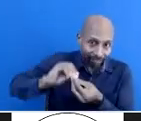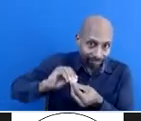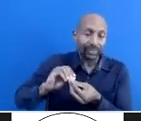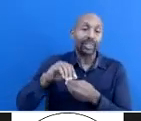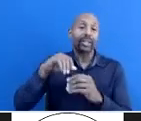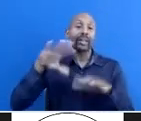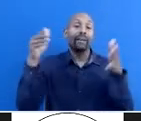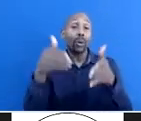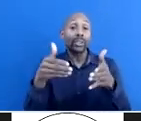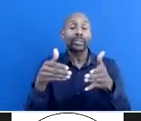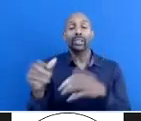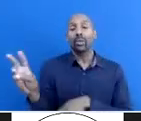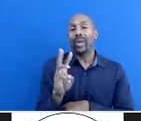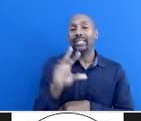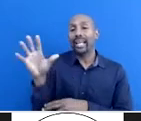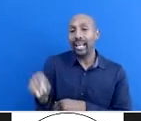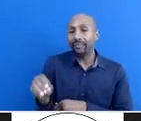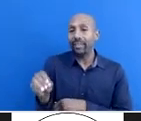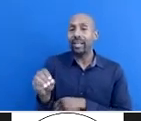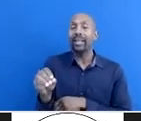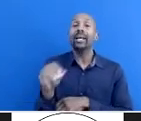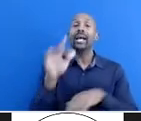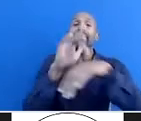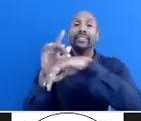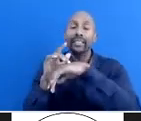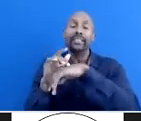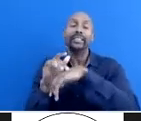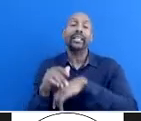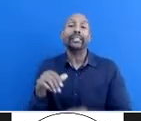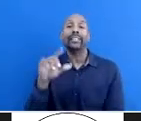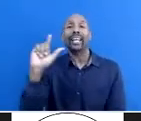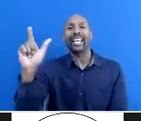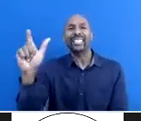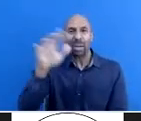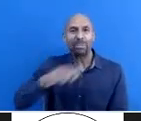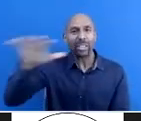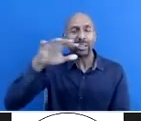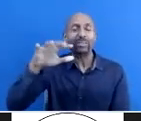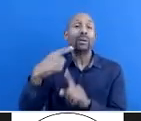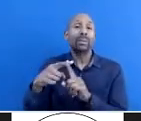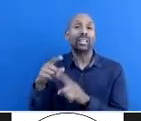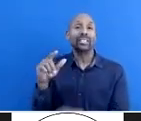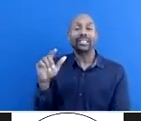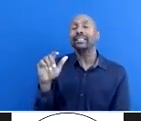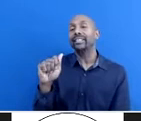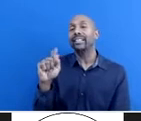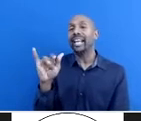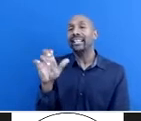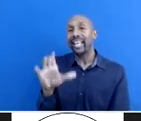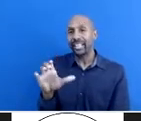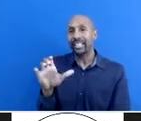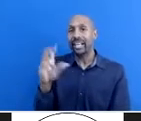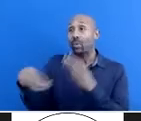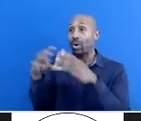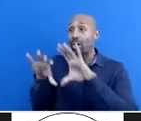reaching into the Mediterranean lands of Islam and the Atlantic worlds of the African diaspora. Prior to UCSB, Dr.